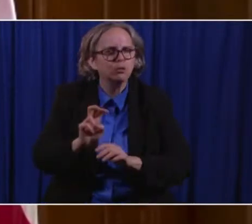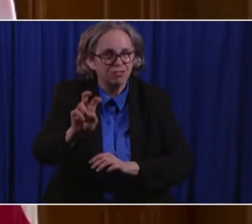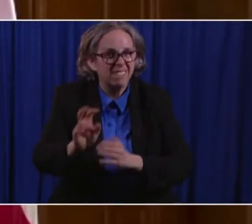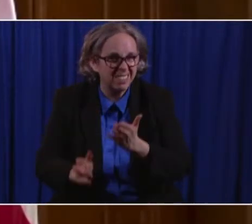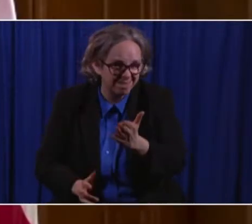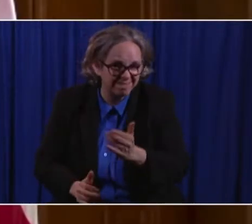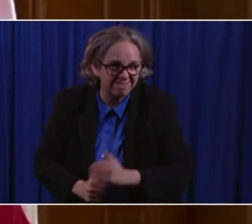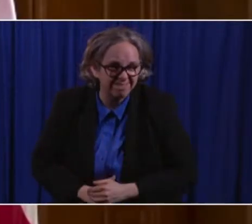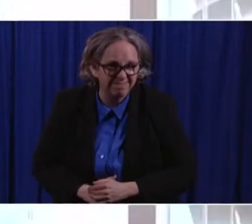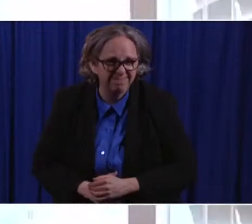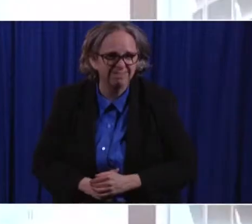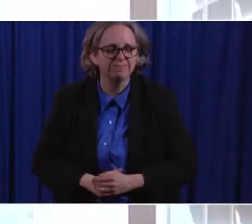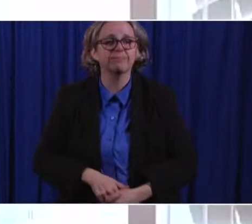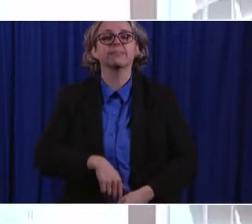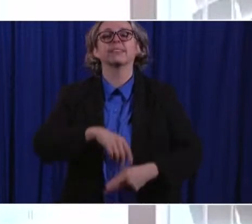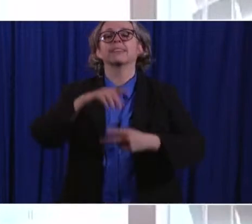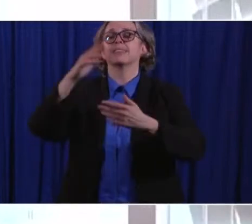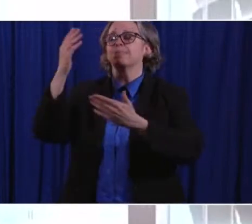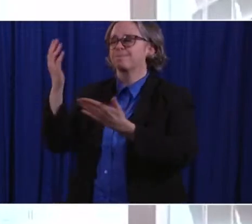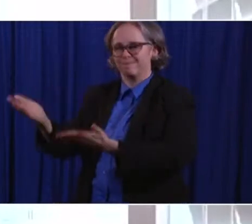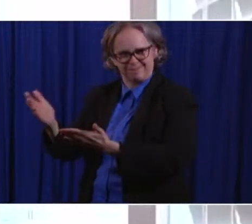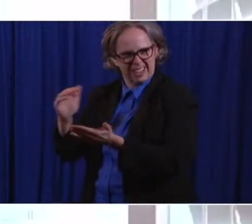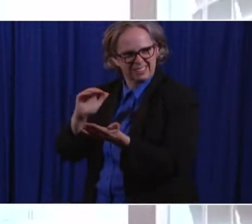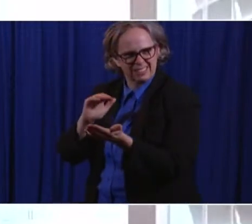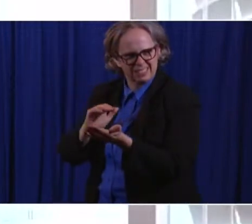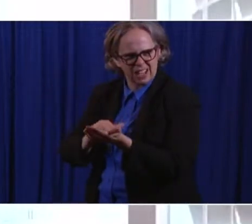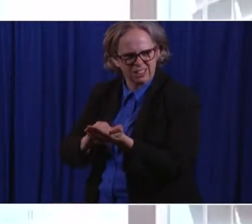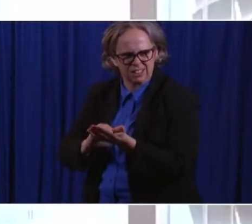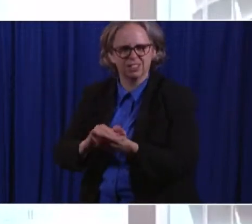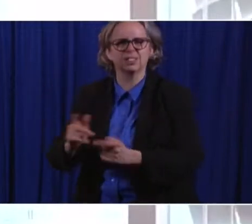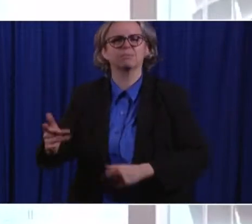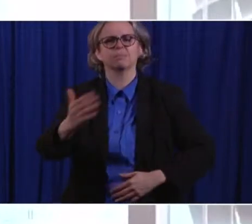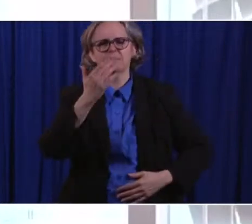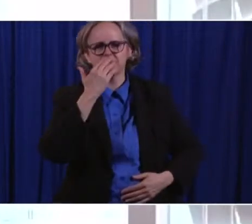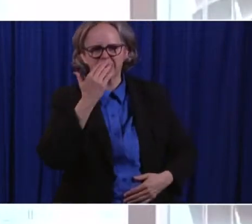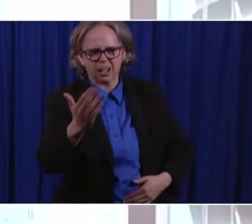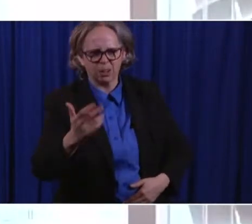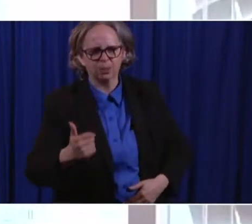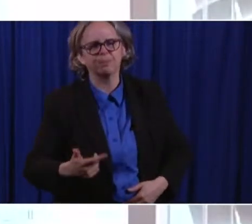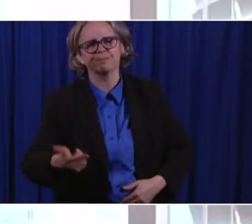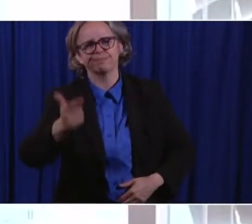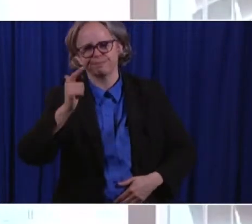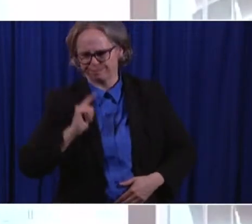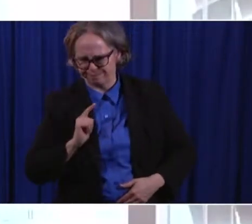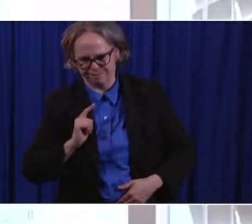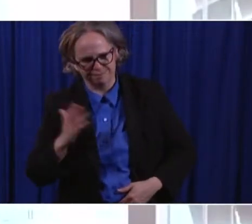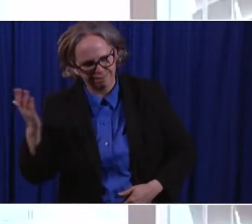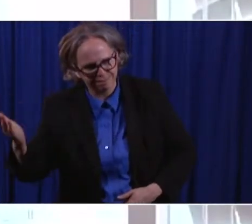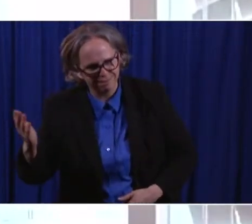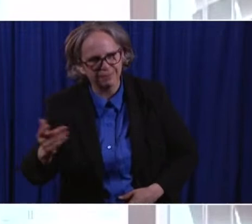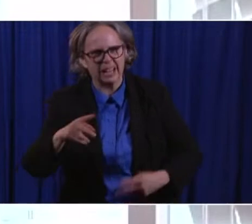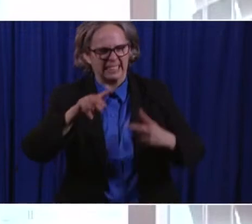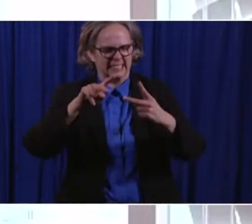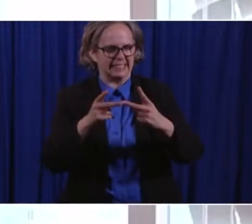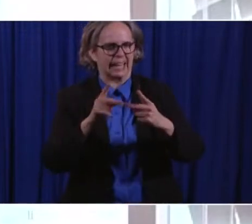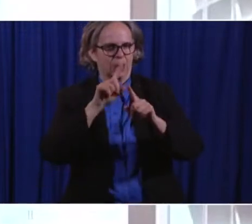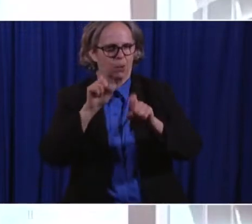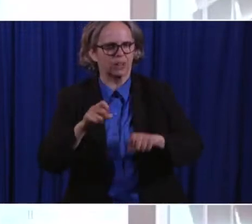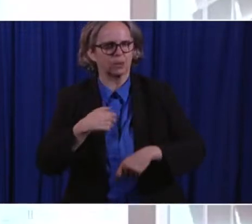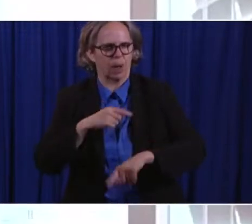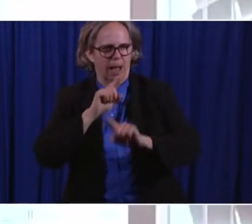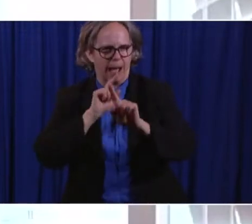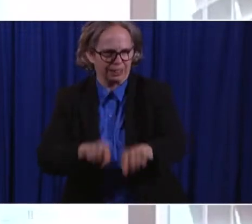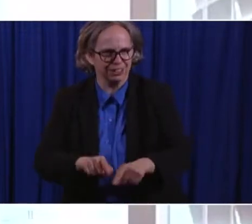Yes, Doctor? Thank you, Governor. And to then pick up on the second part of the question, as we look at the data and